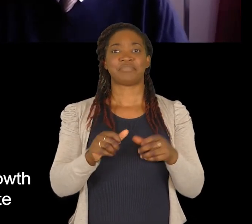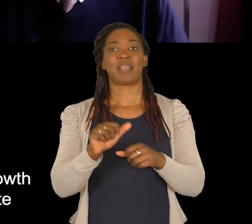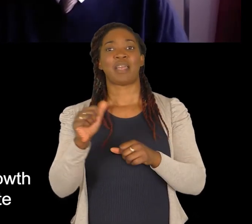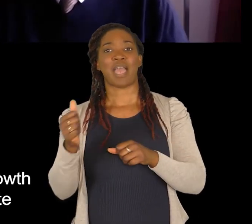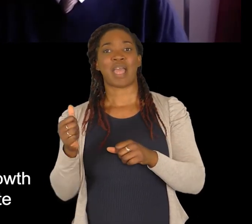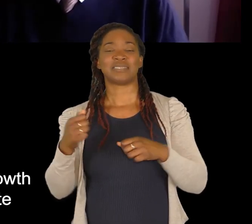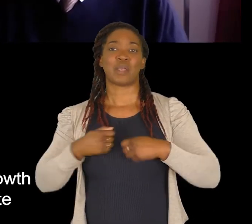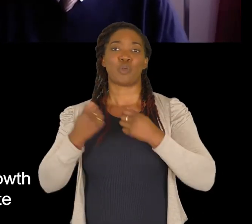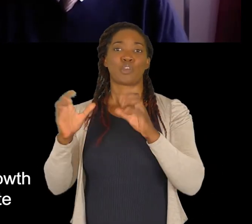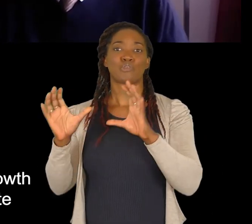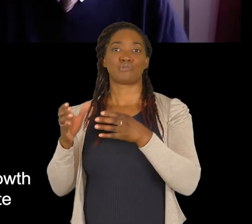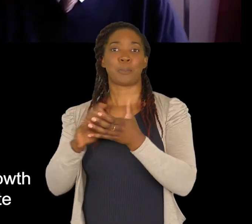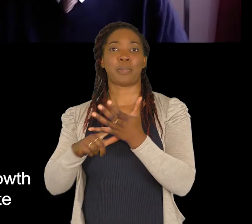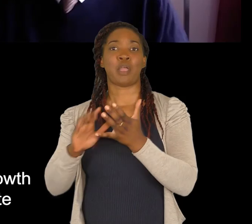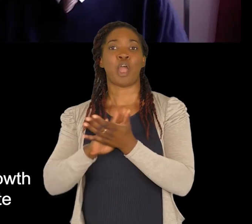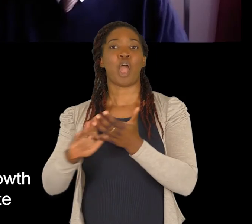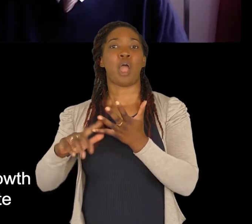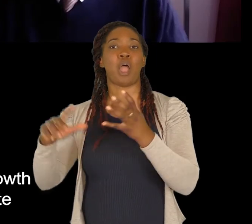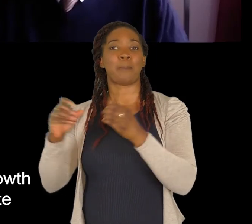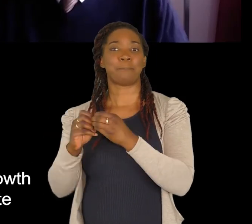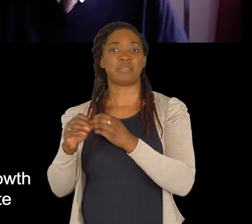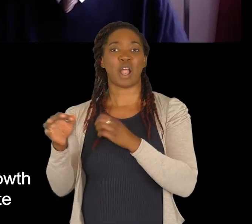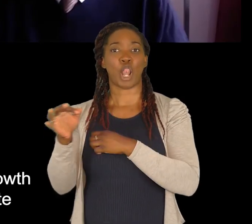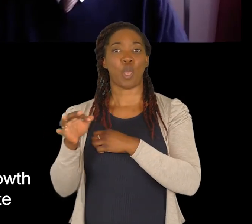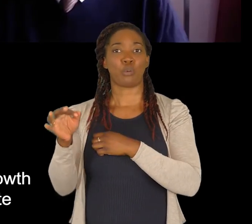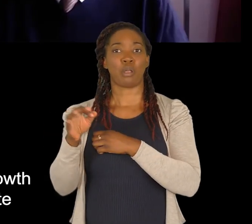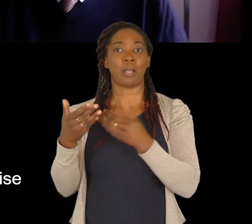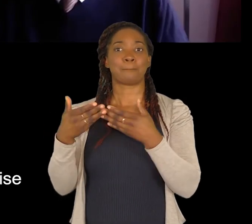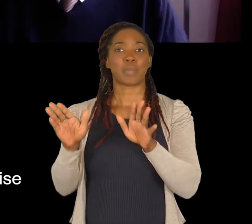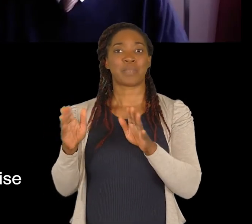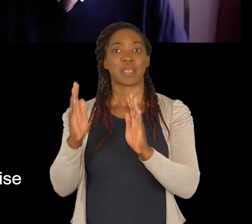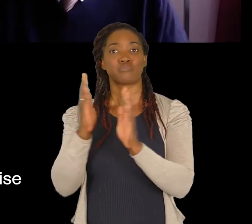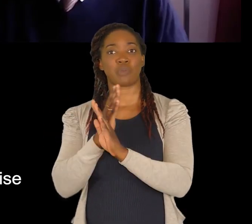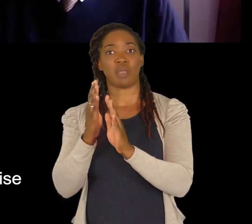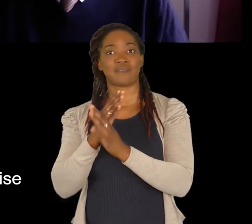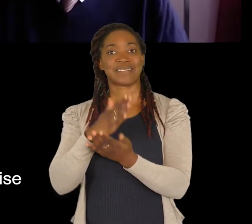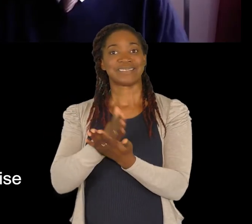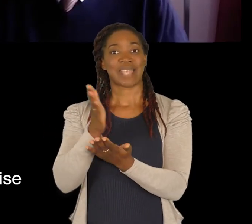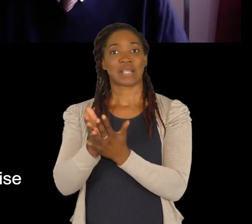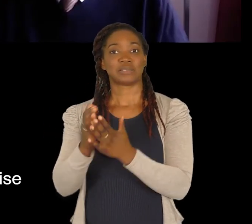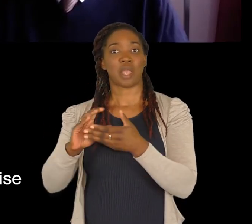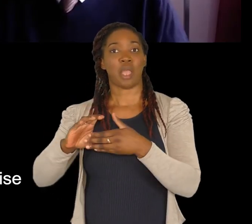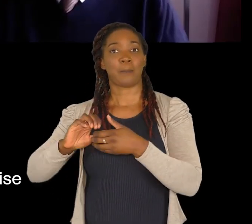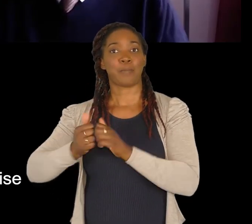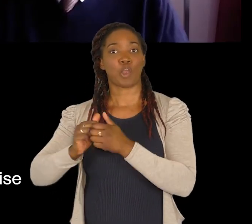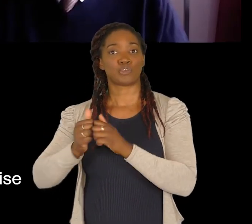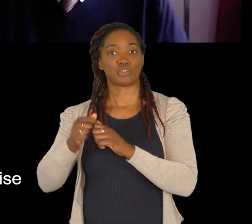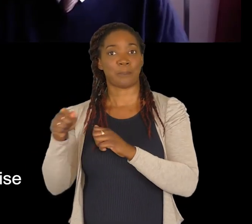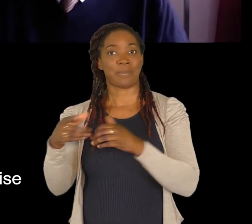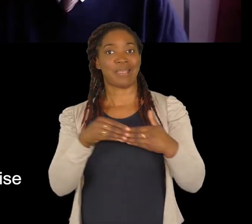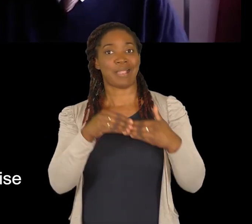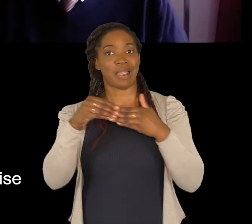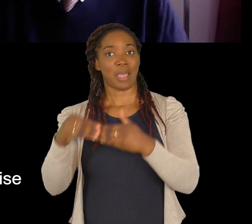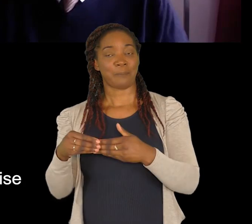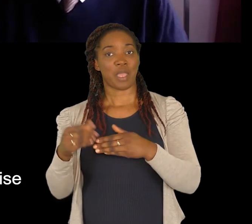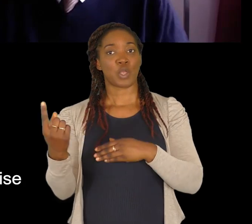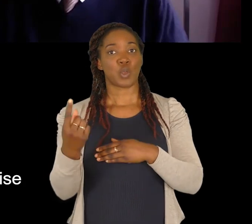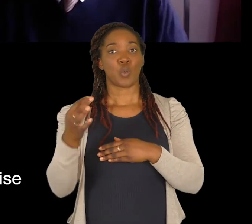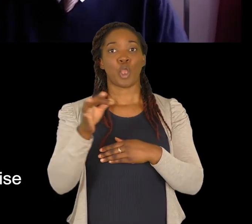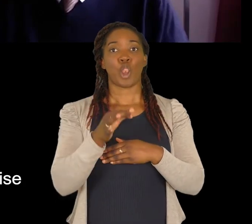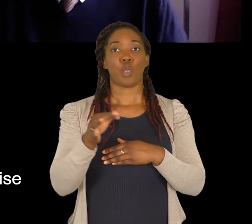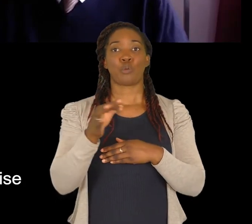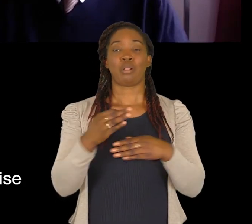got the Growth Hub, which is basically local public private sector partnerships led by the